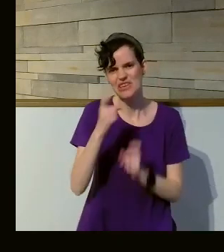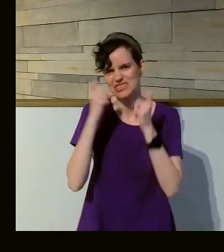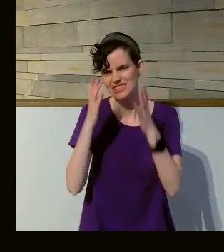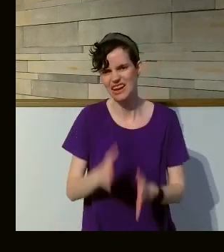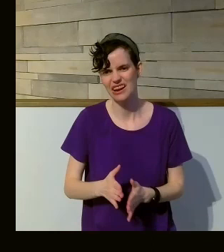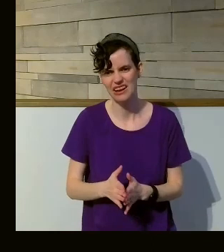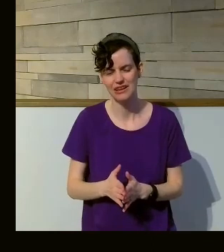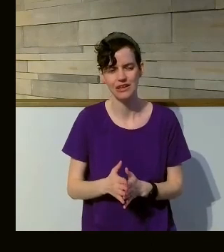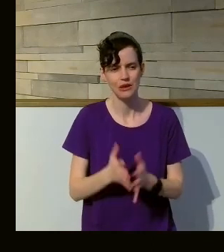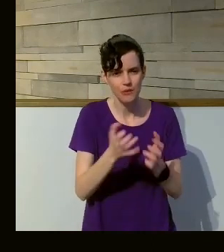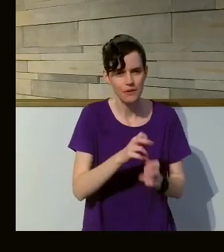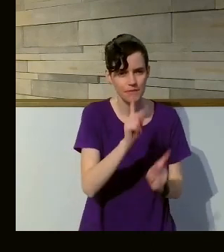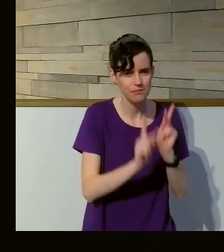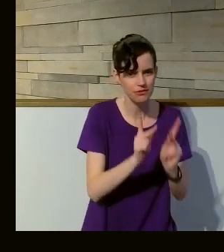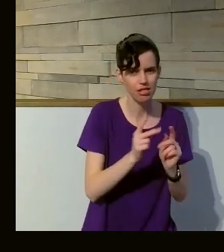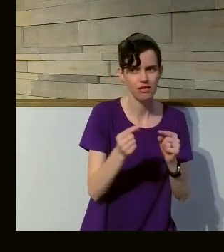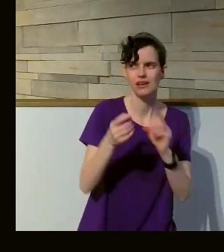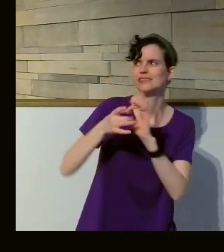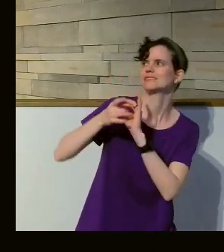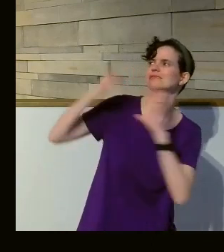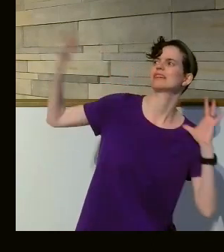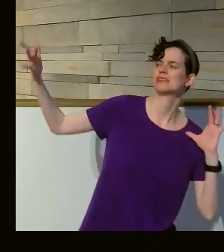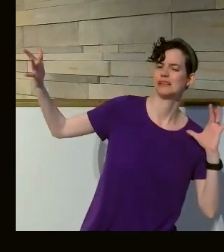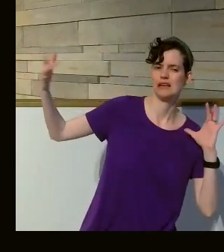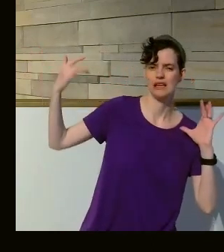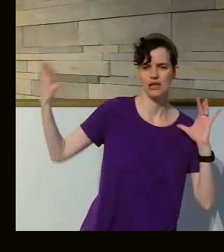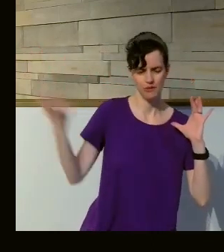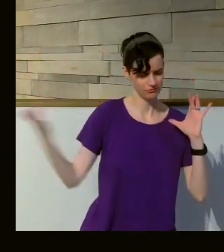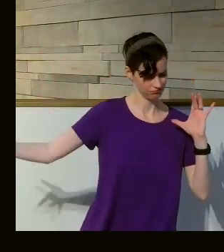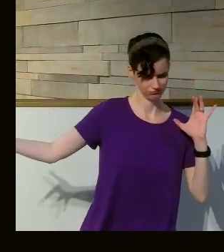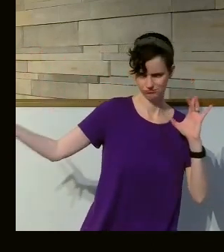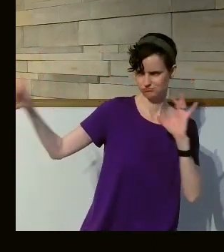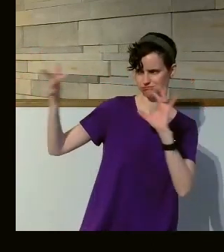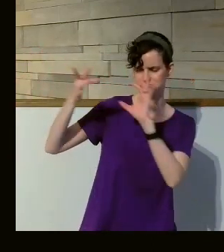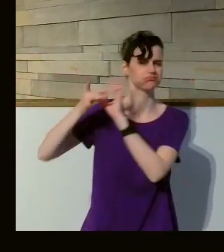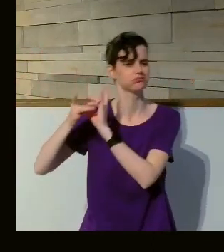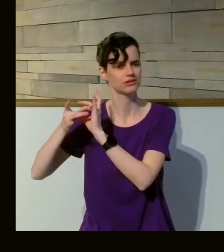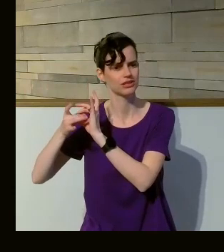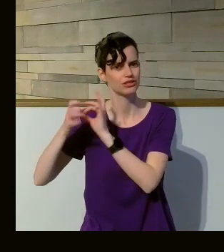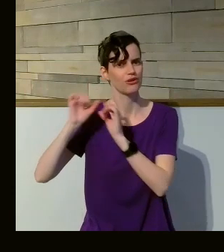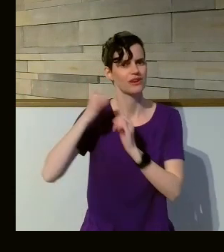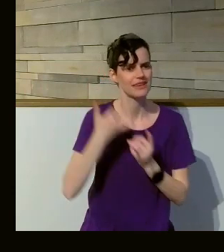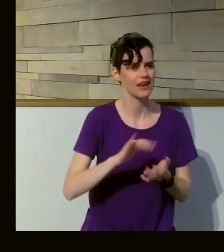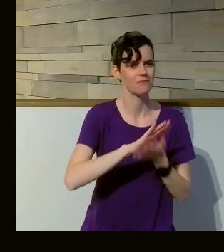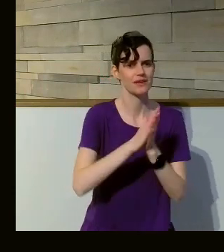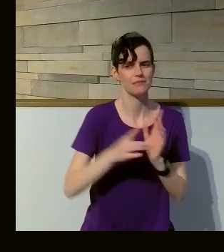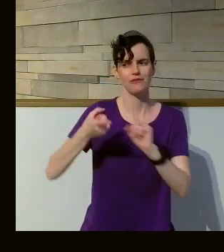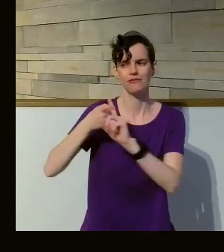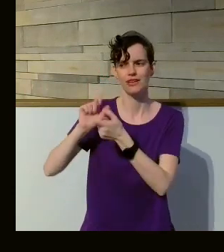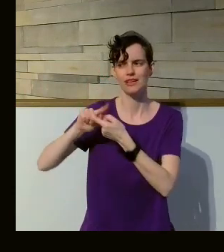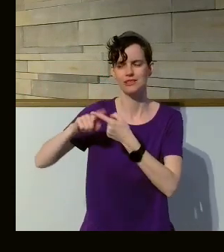was seeking to turn people who were alienated and enemies of God and bring them into the kingdom so that they would now be friends of